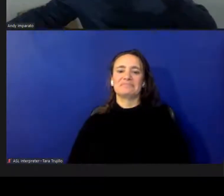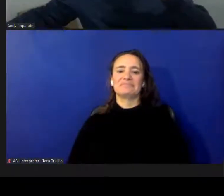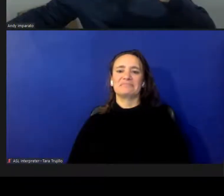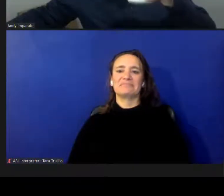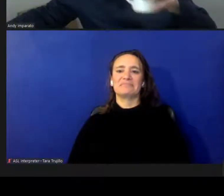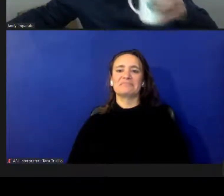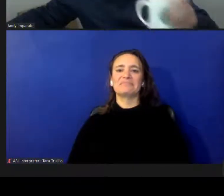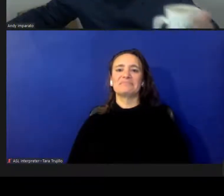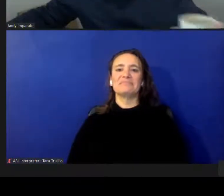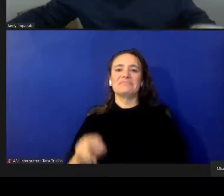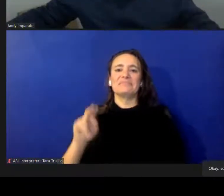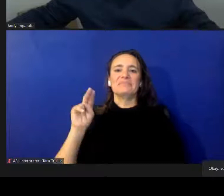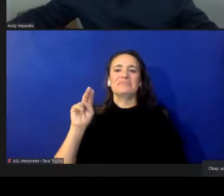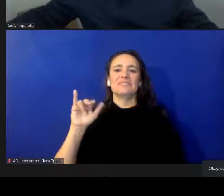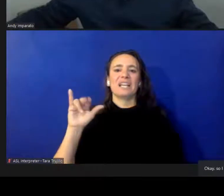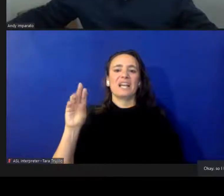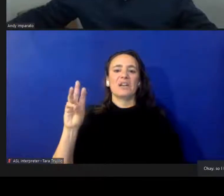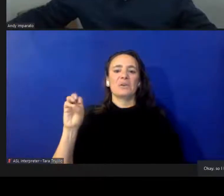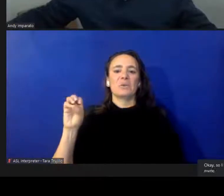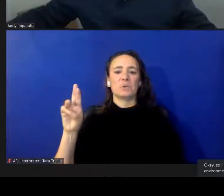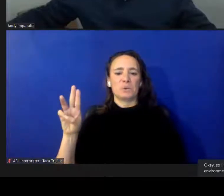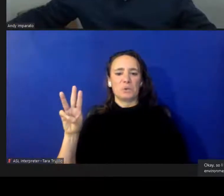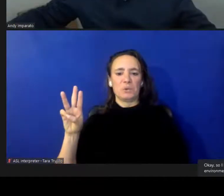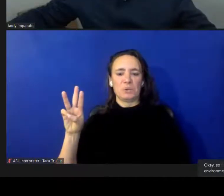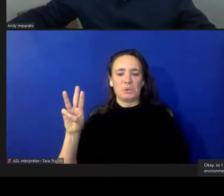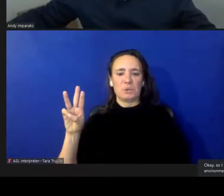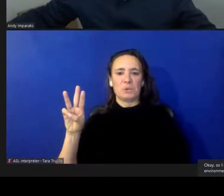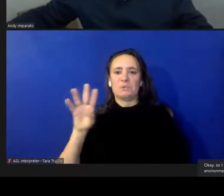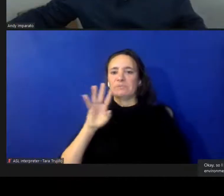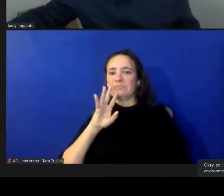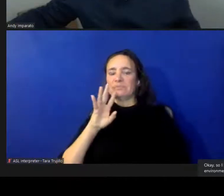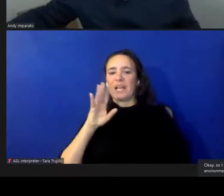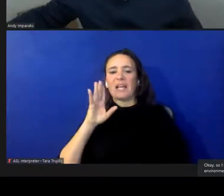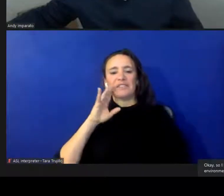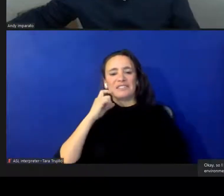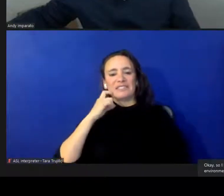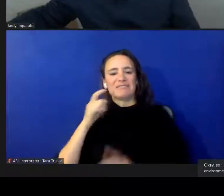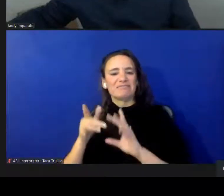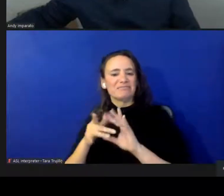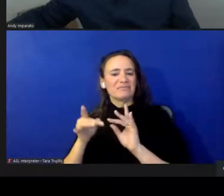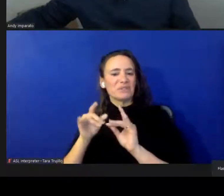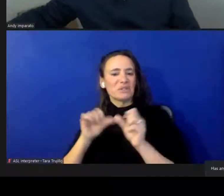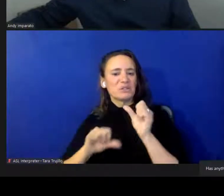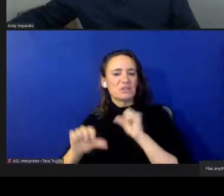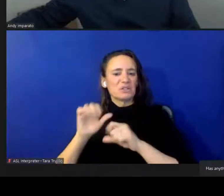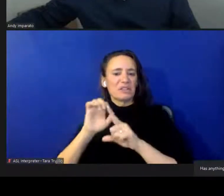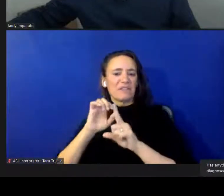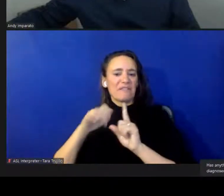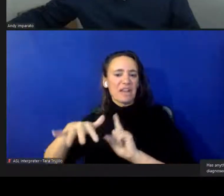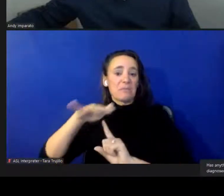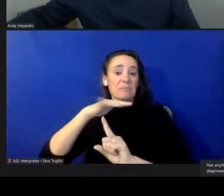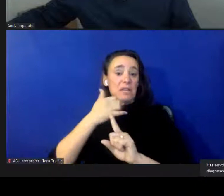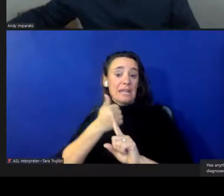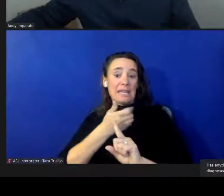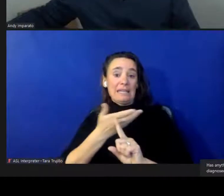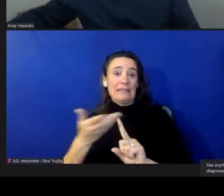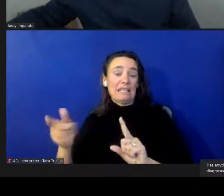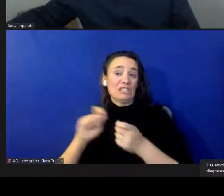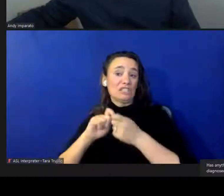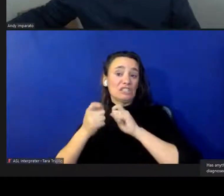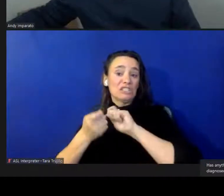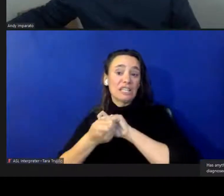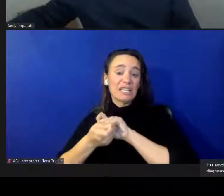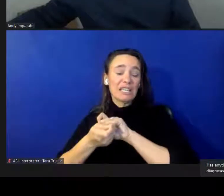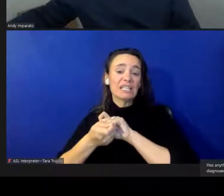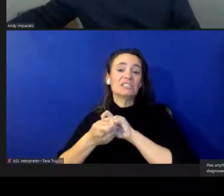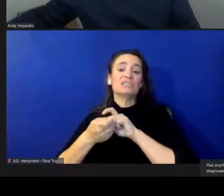Okay, so I know you just talked about your environment, your social environment. Has anything changed since you've been diagnosed? Like the people